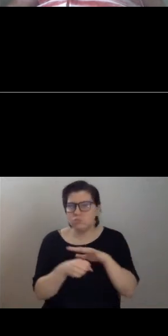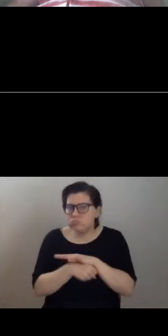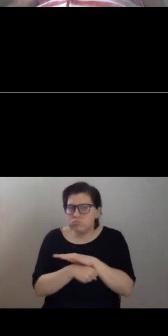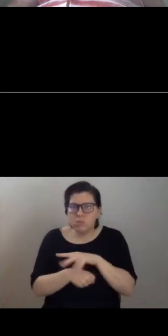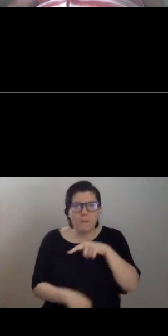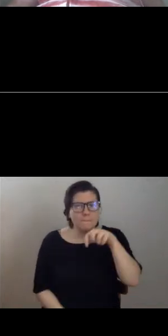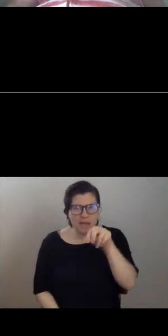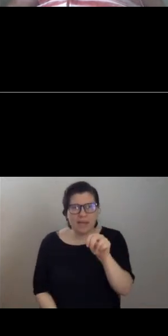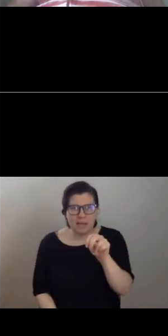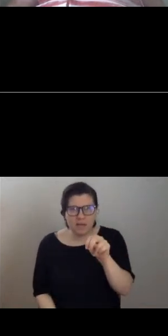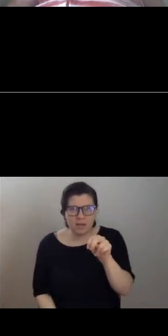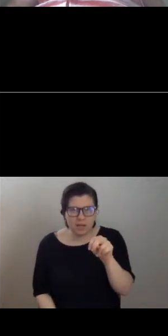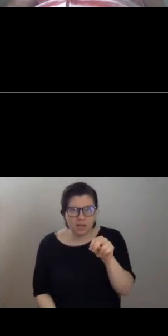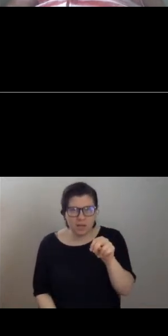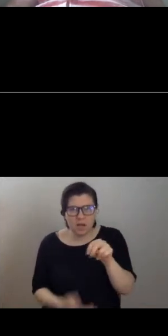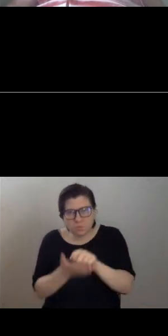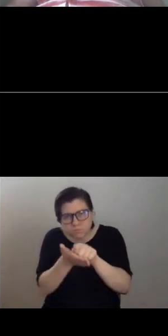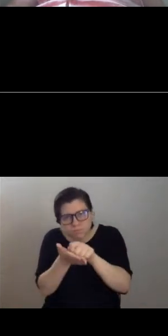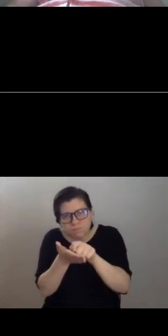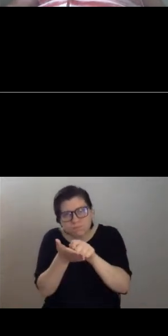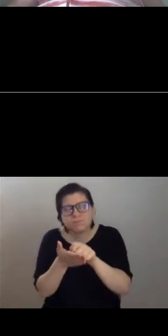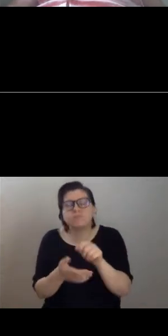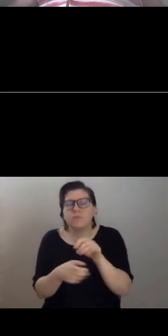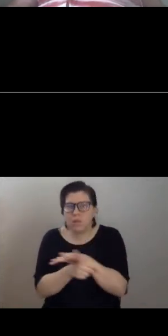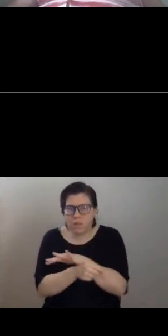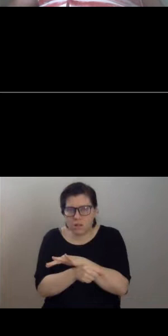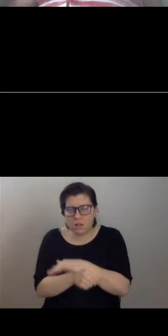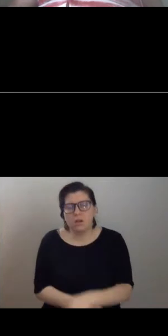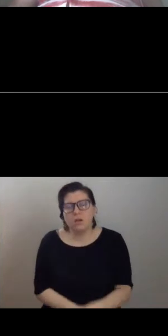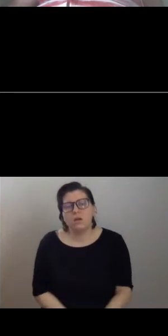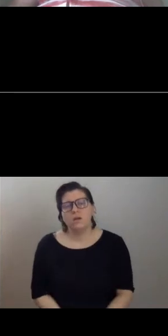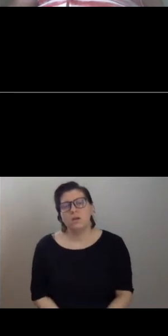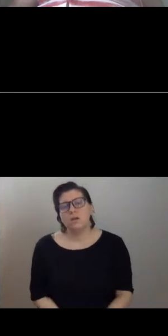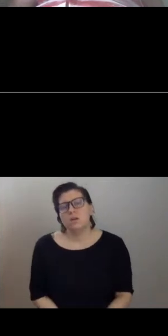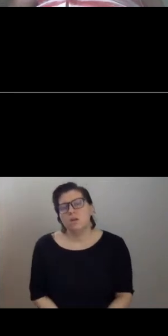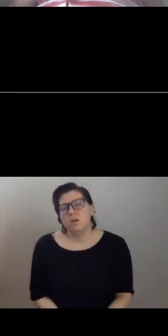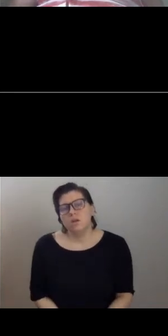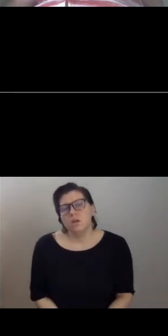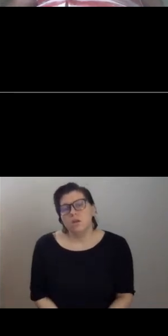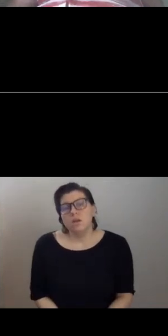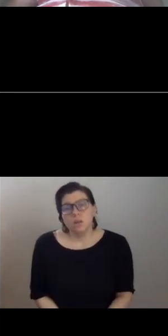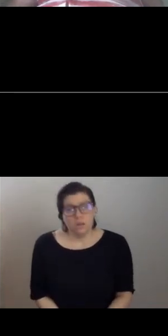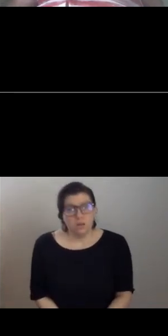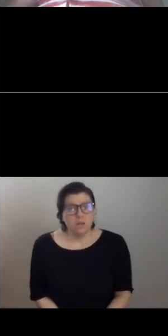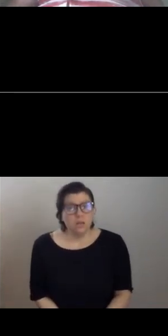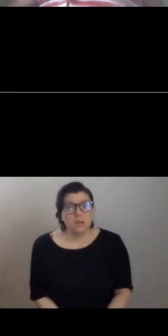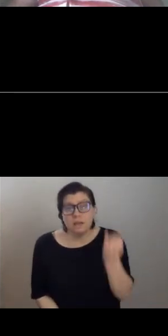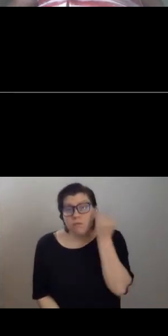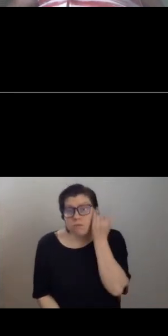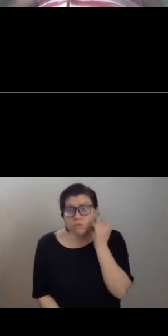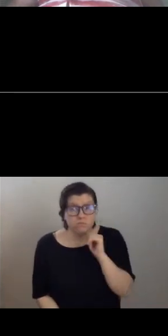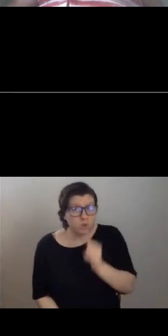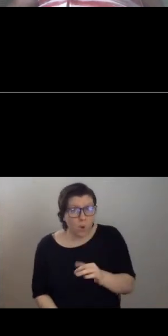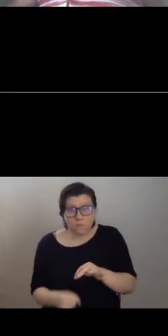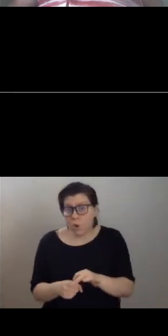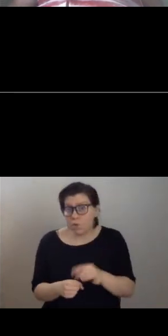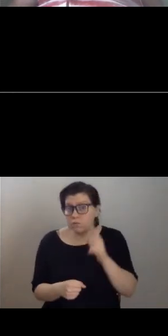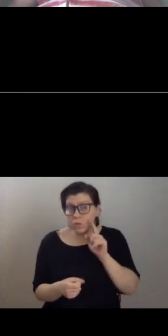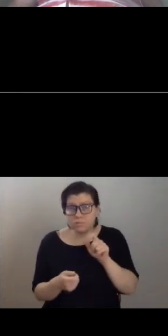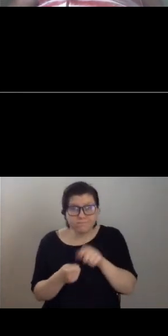using pen. And but the ones you don't vote for, if you don't vote for certain things,